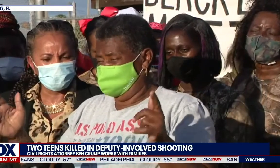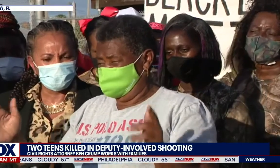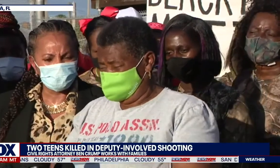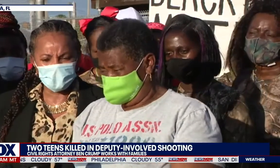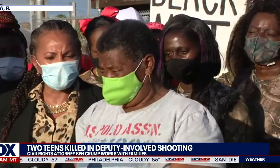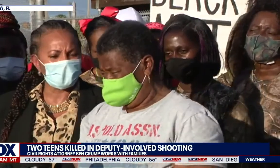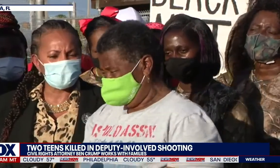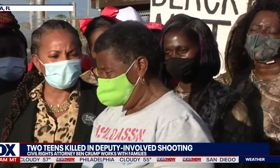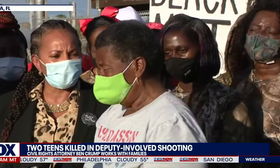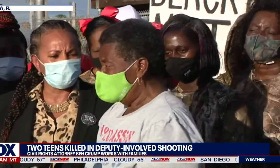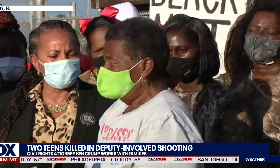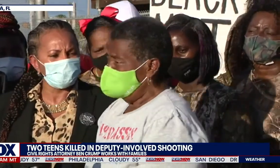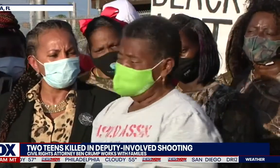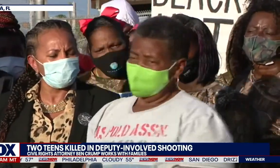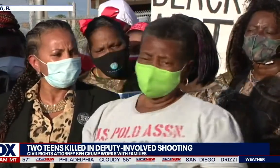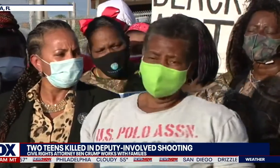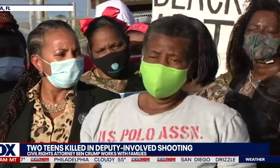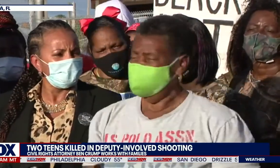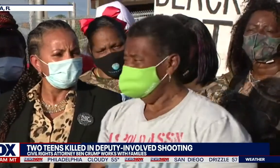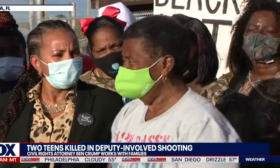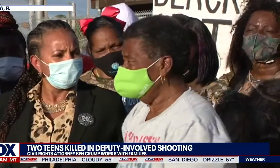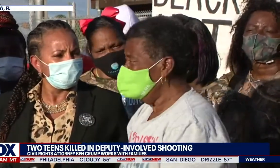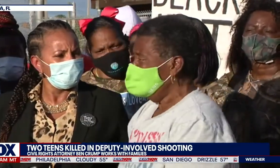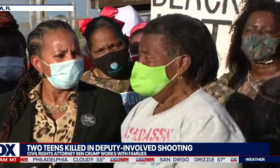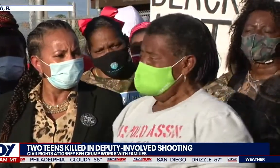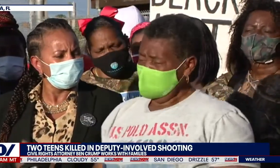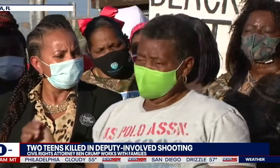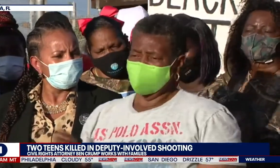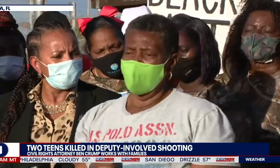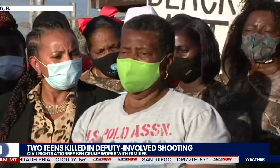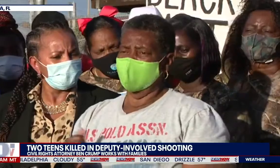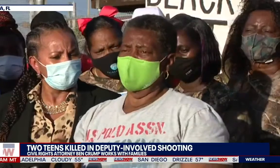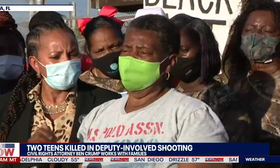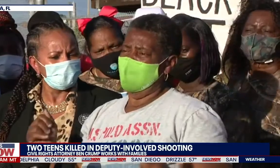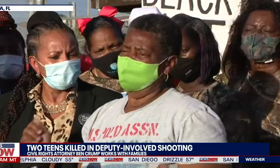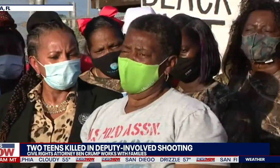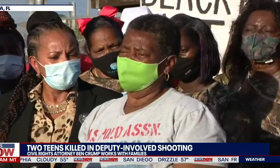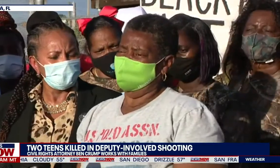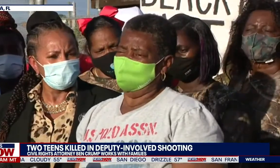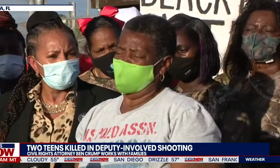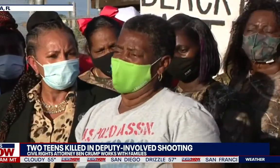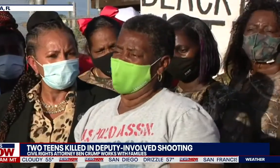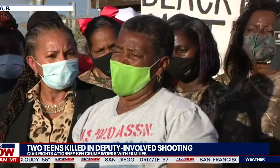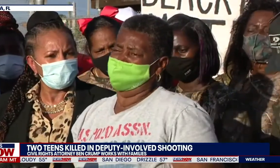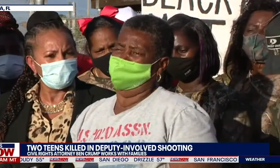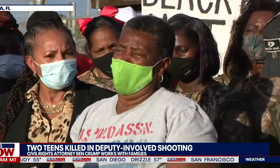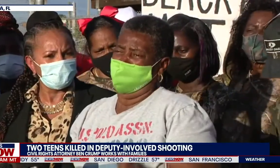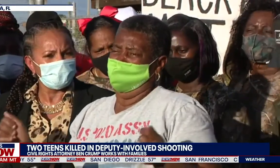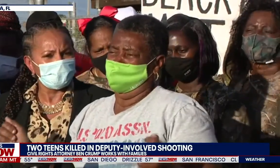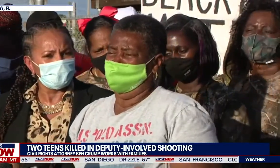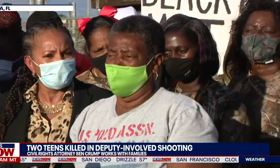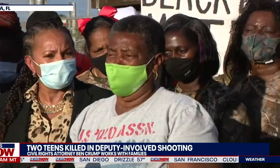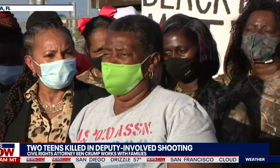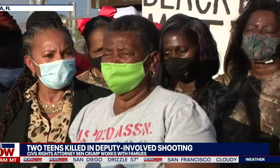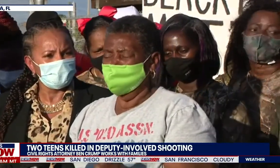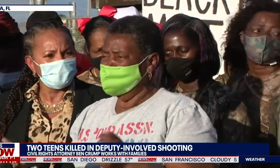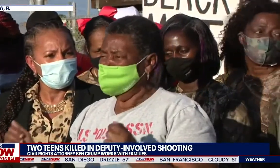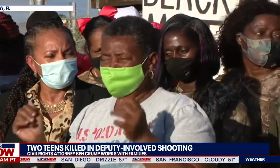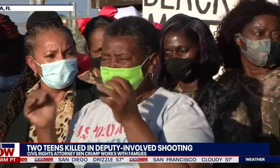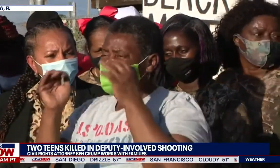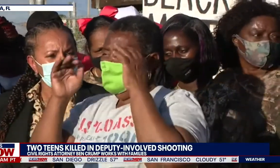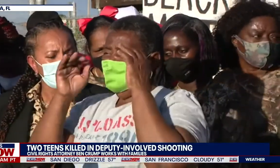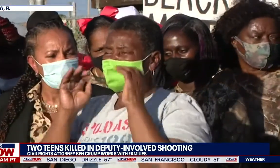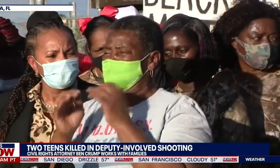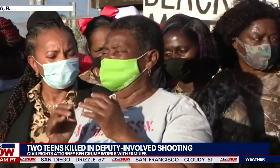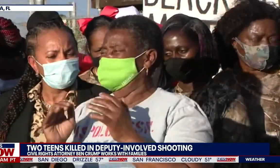my say what he said he told me get my ass back in the